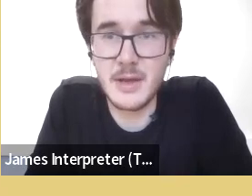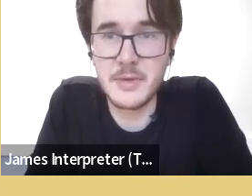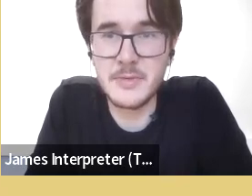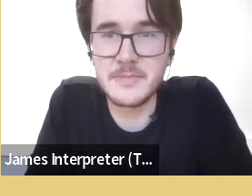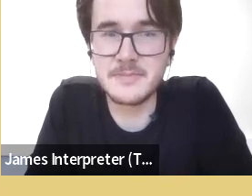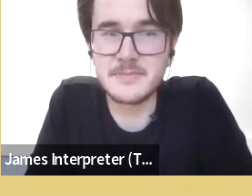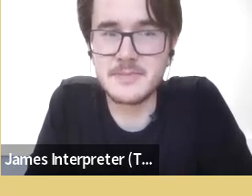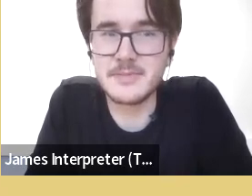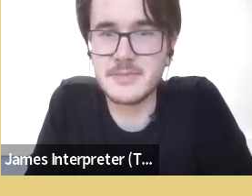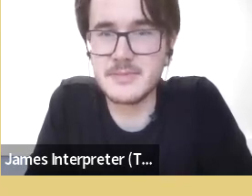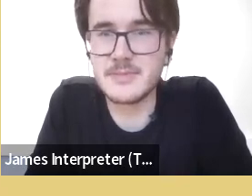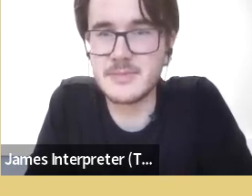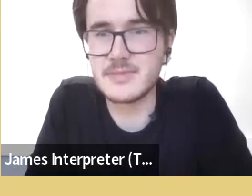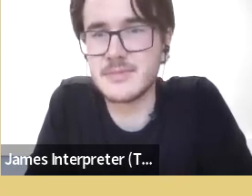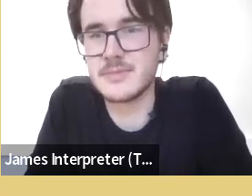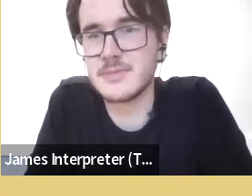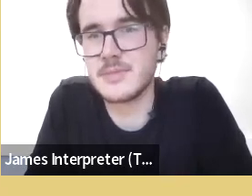Can I help you?